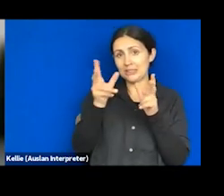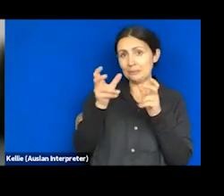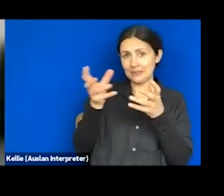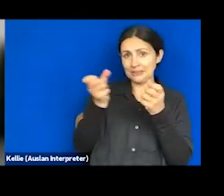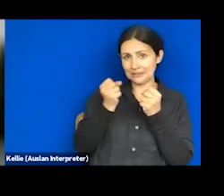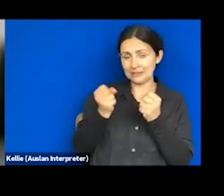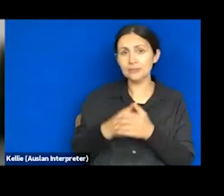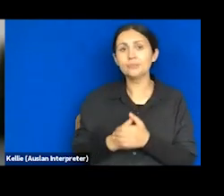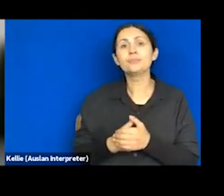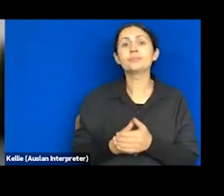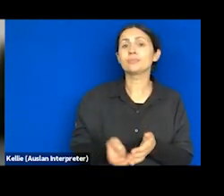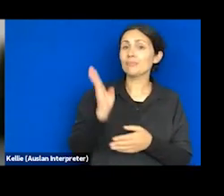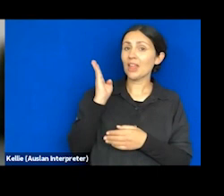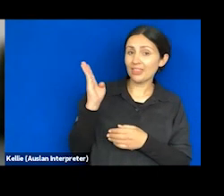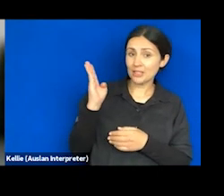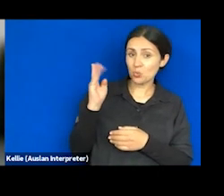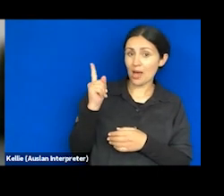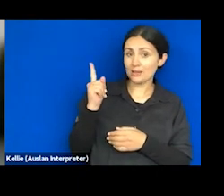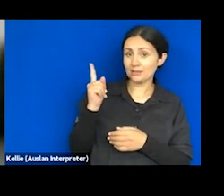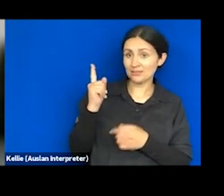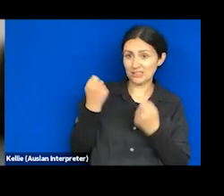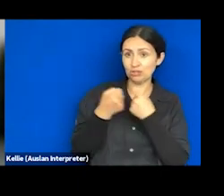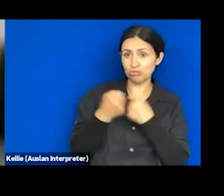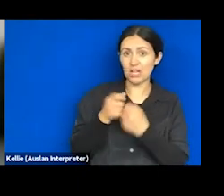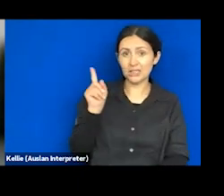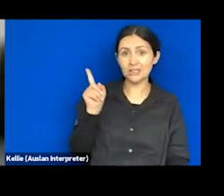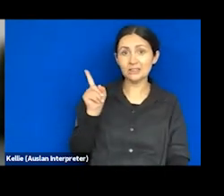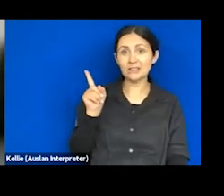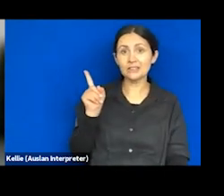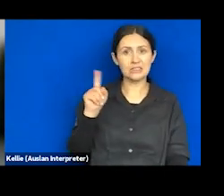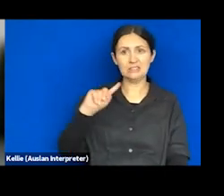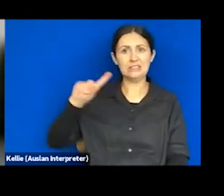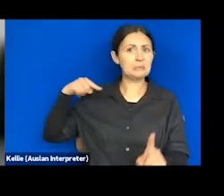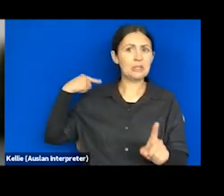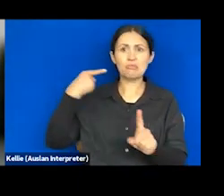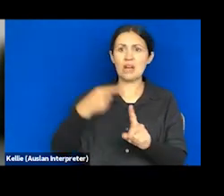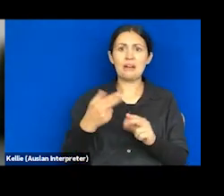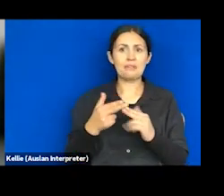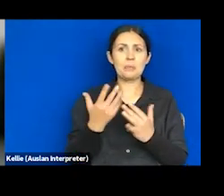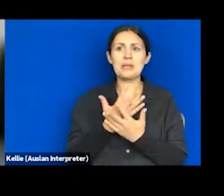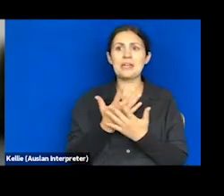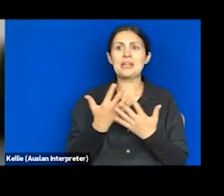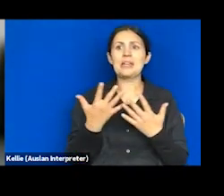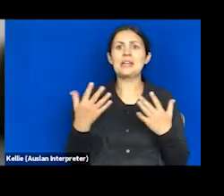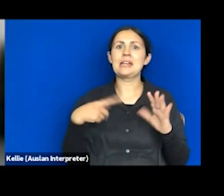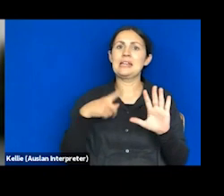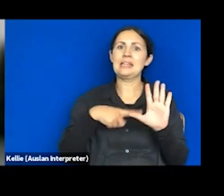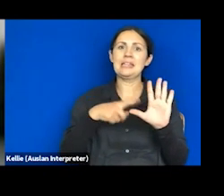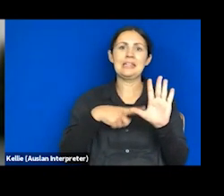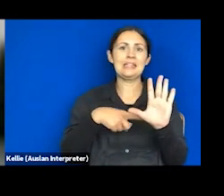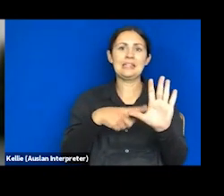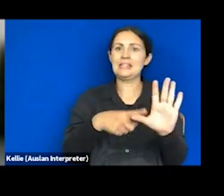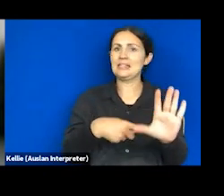So psilocybin, I mean, just to say that it's been around for an awfully long time,